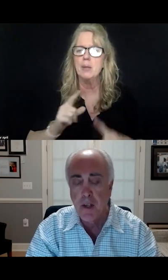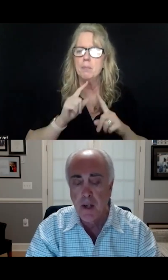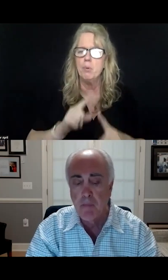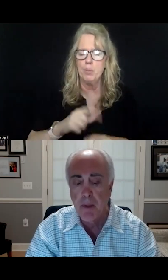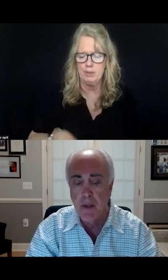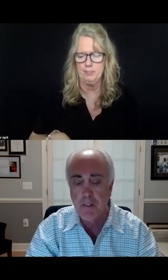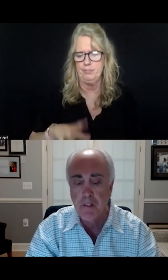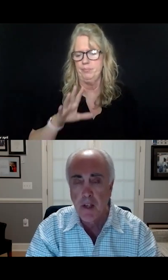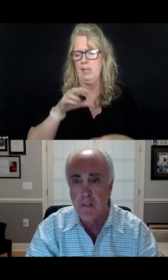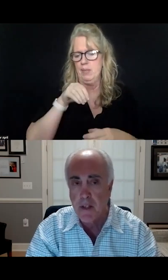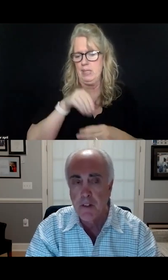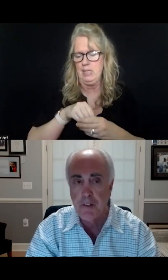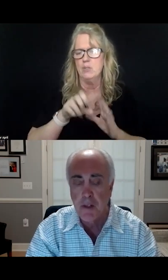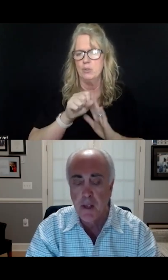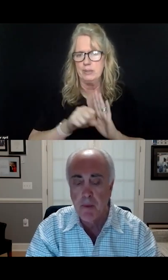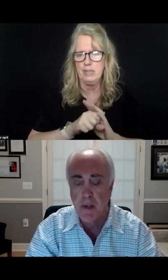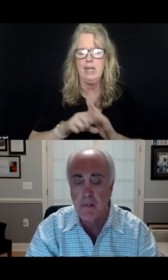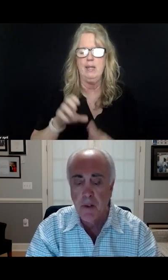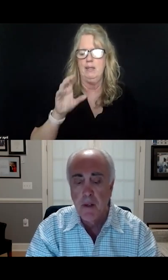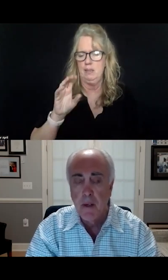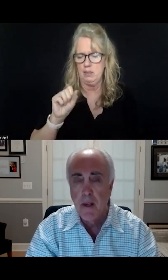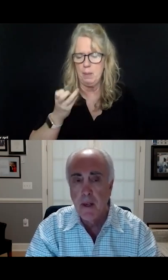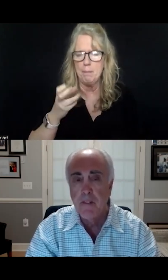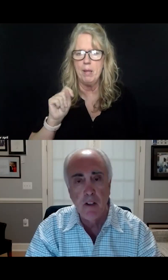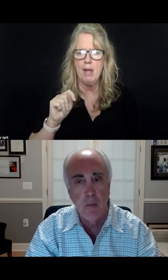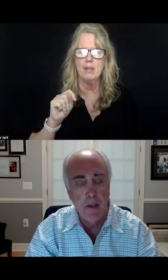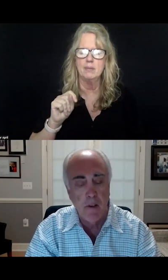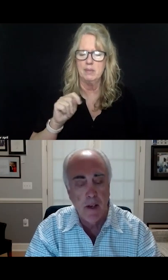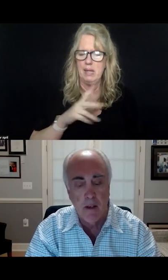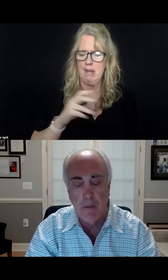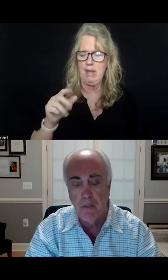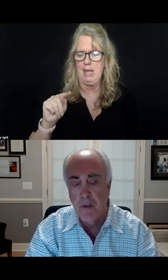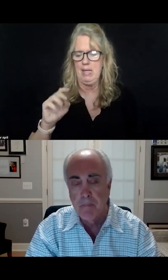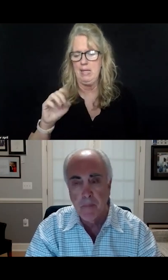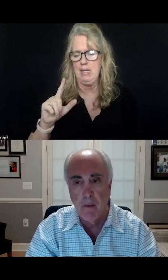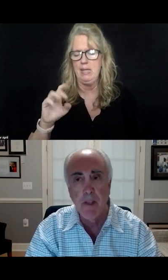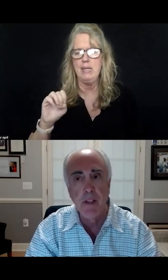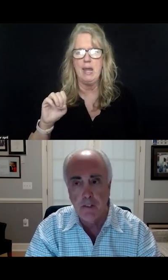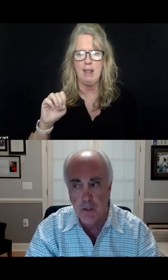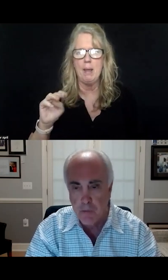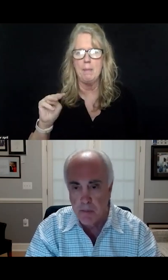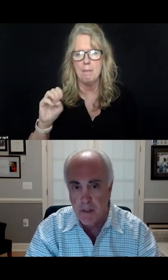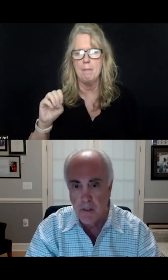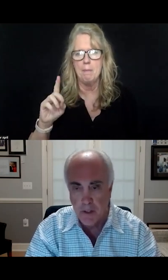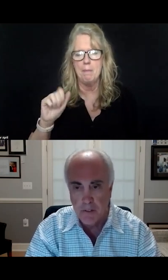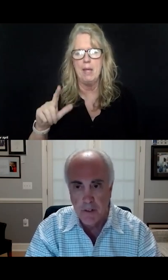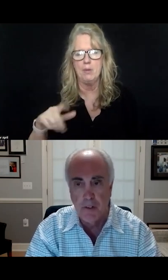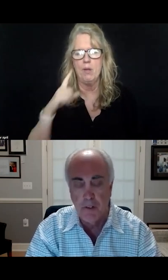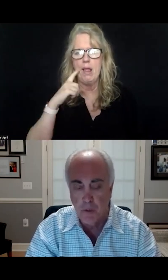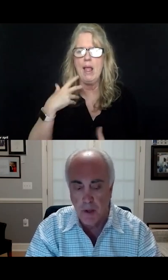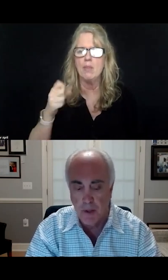interstate compacts like the Counseling Compact and telemental health are inextricably